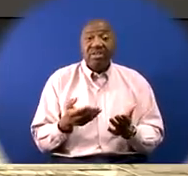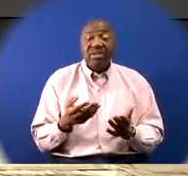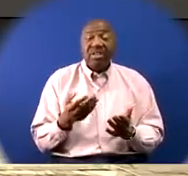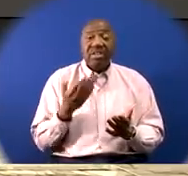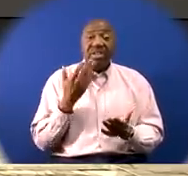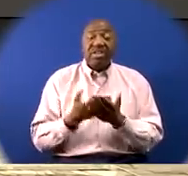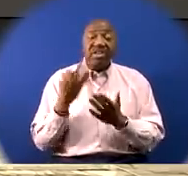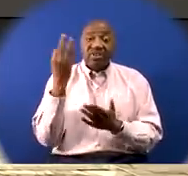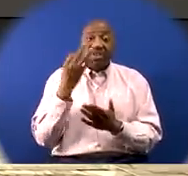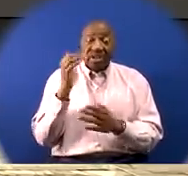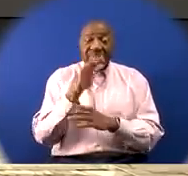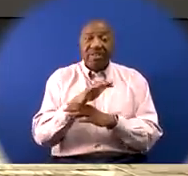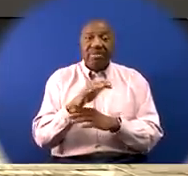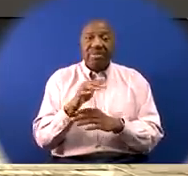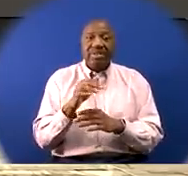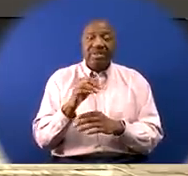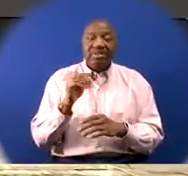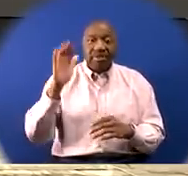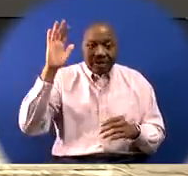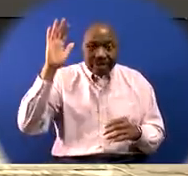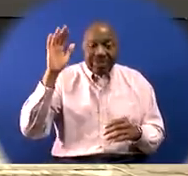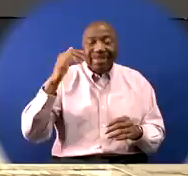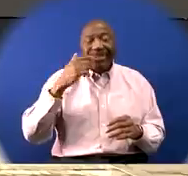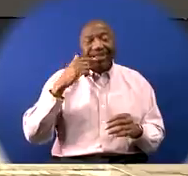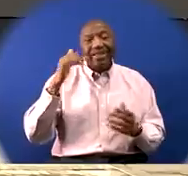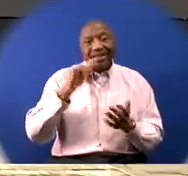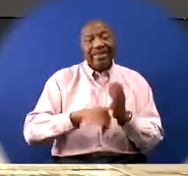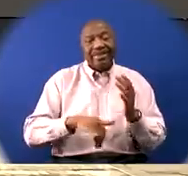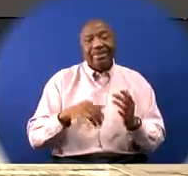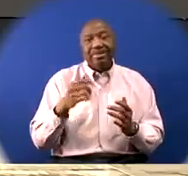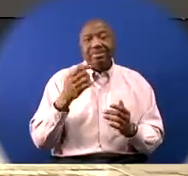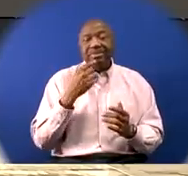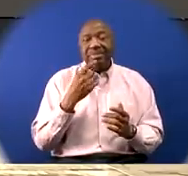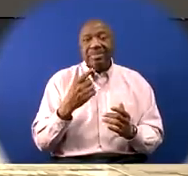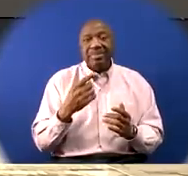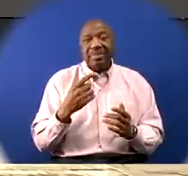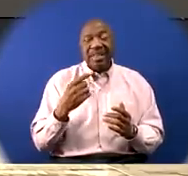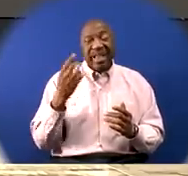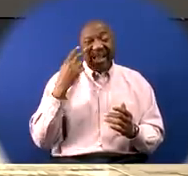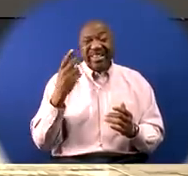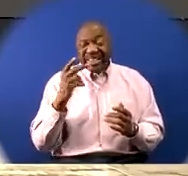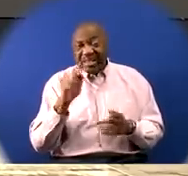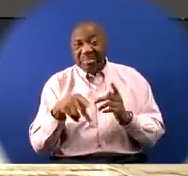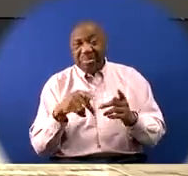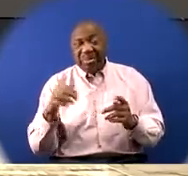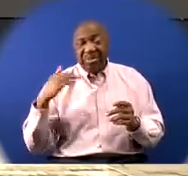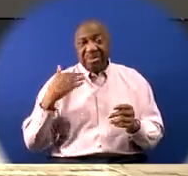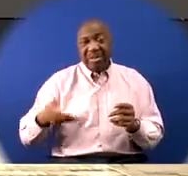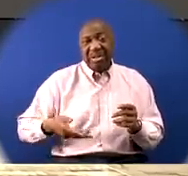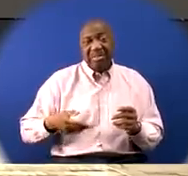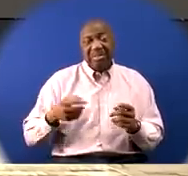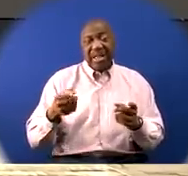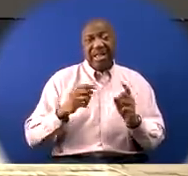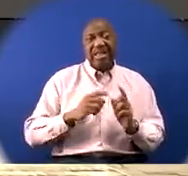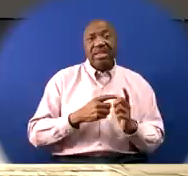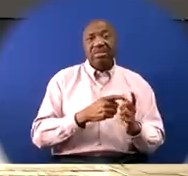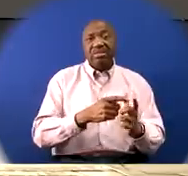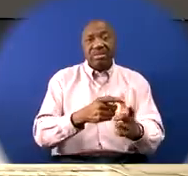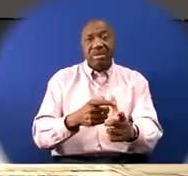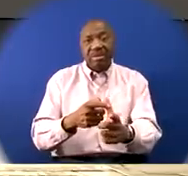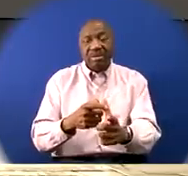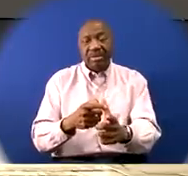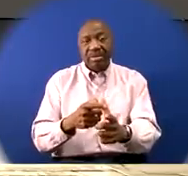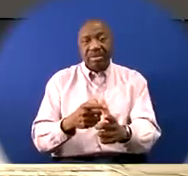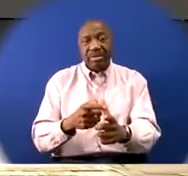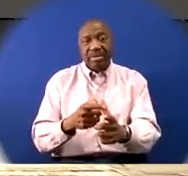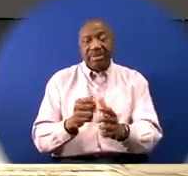say, Pastor, that's me. I need to be down there with you. I see these arms extended toward me. I need to walk in the direction of these brothers and sisters who have